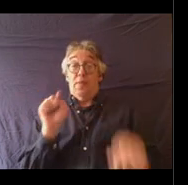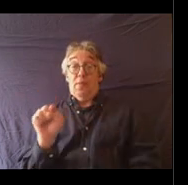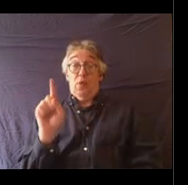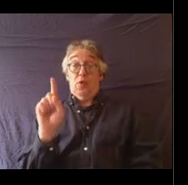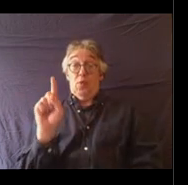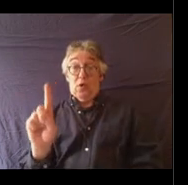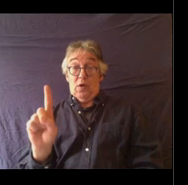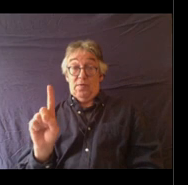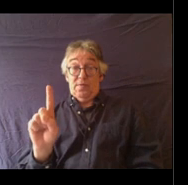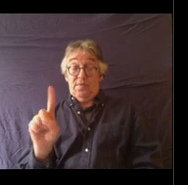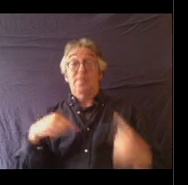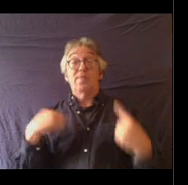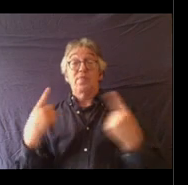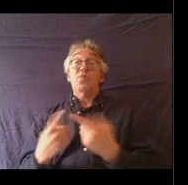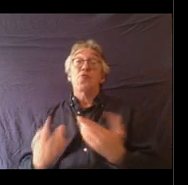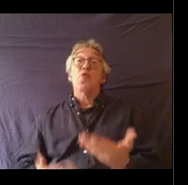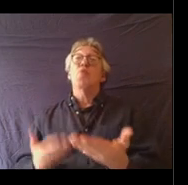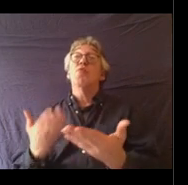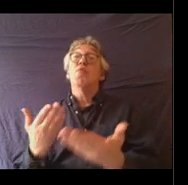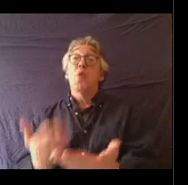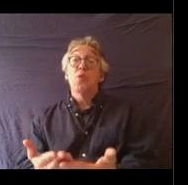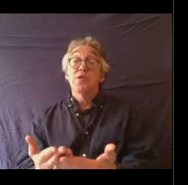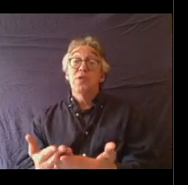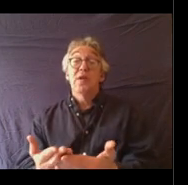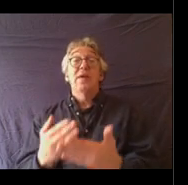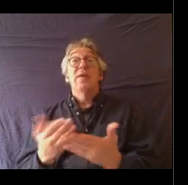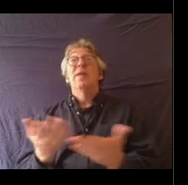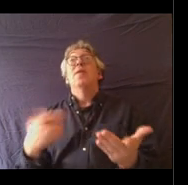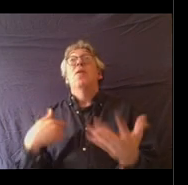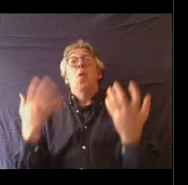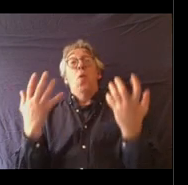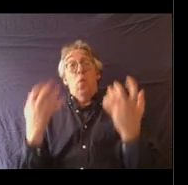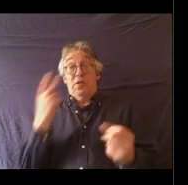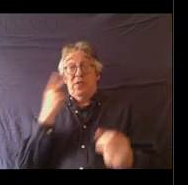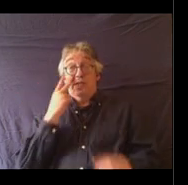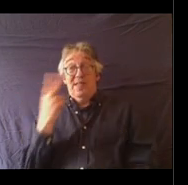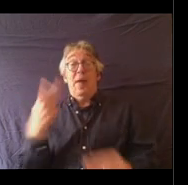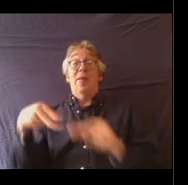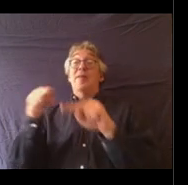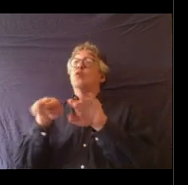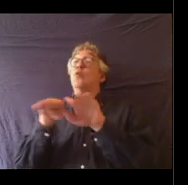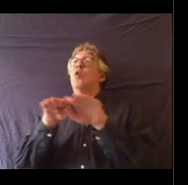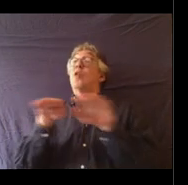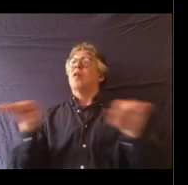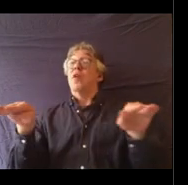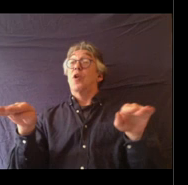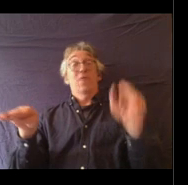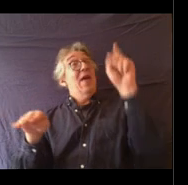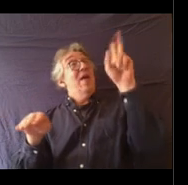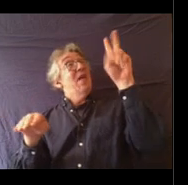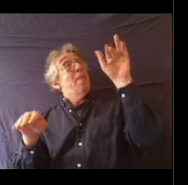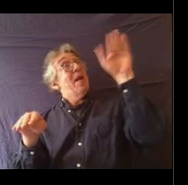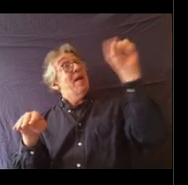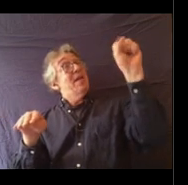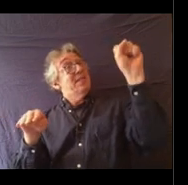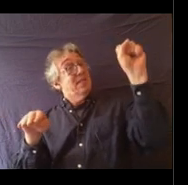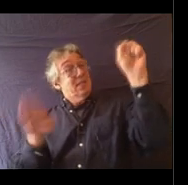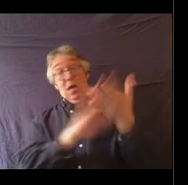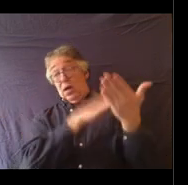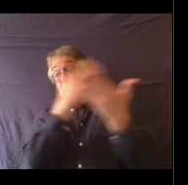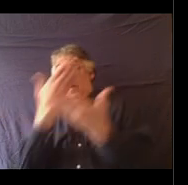proposing is to ensure that at national level, when this directive is, let's say, translated into national law,